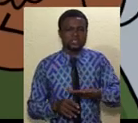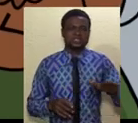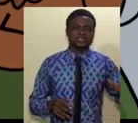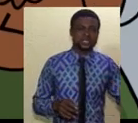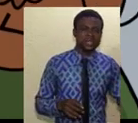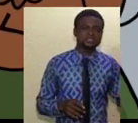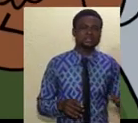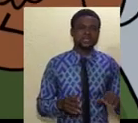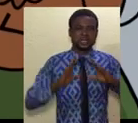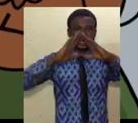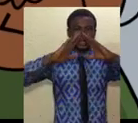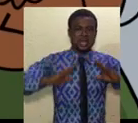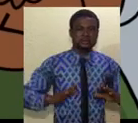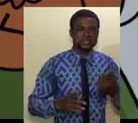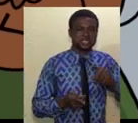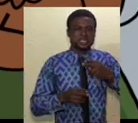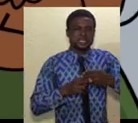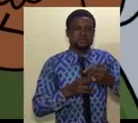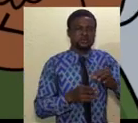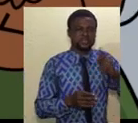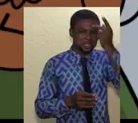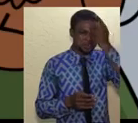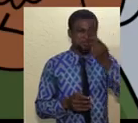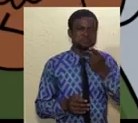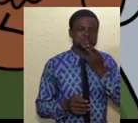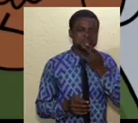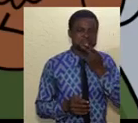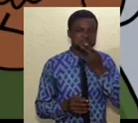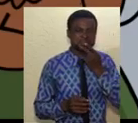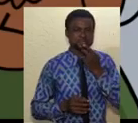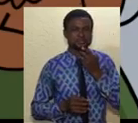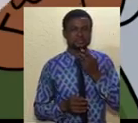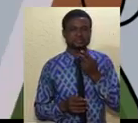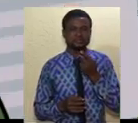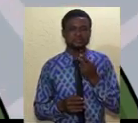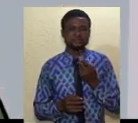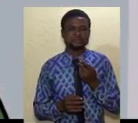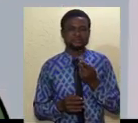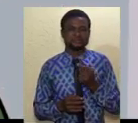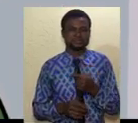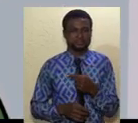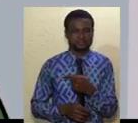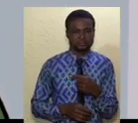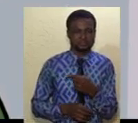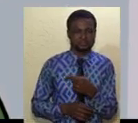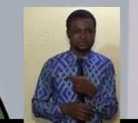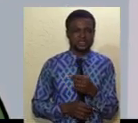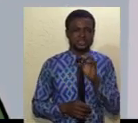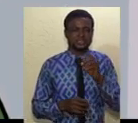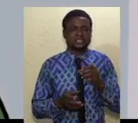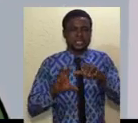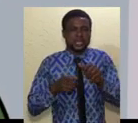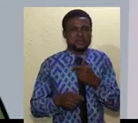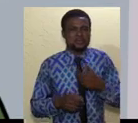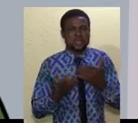more details such as the name of the child, residential address, and the name of his parents. Thank you for making this report.